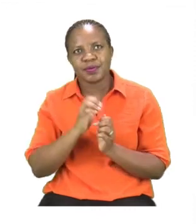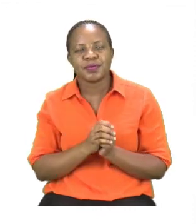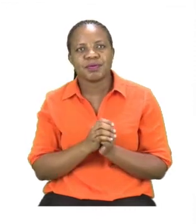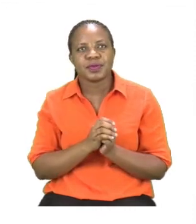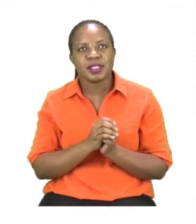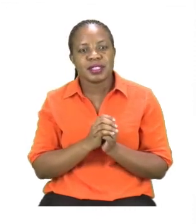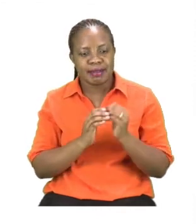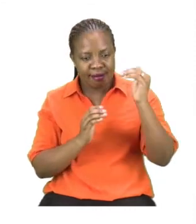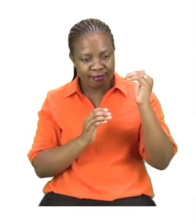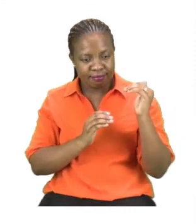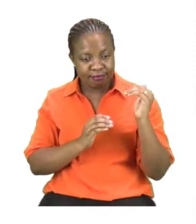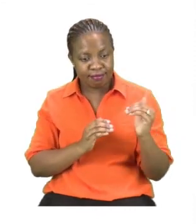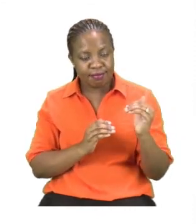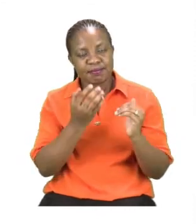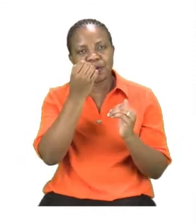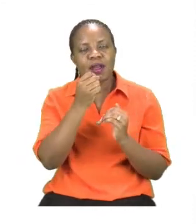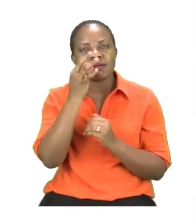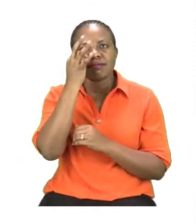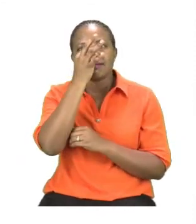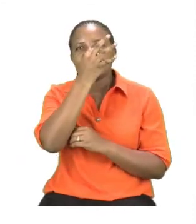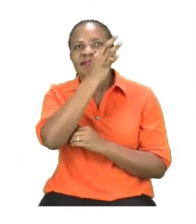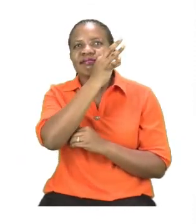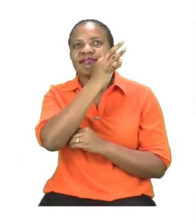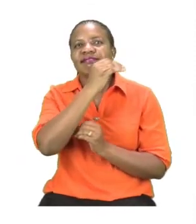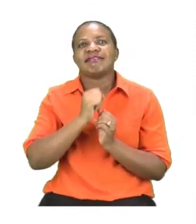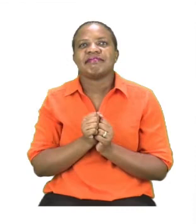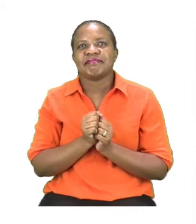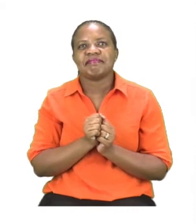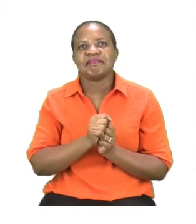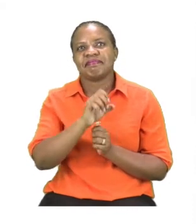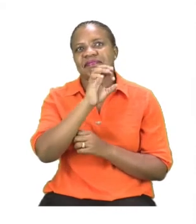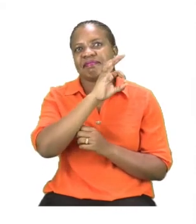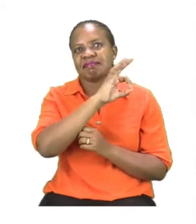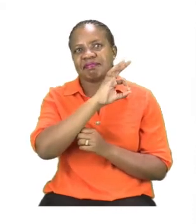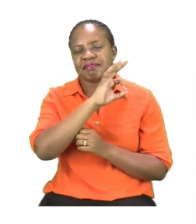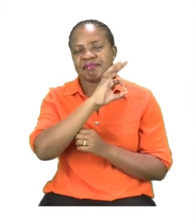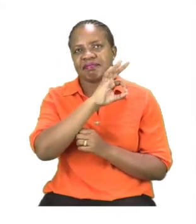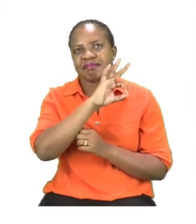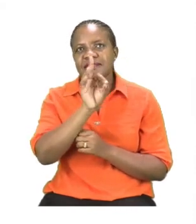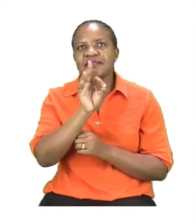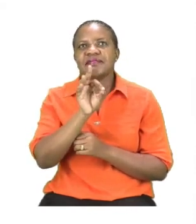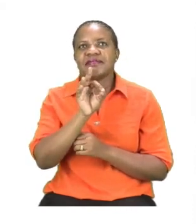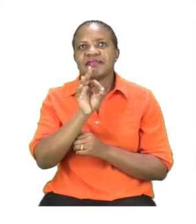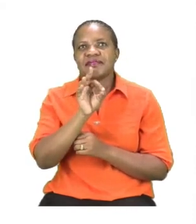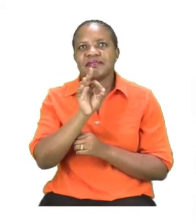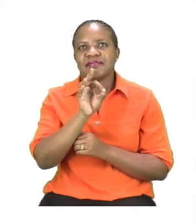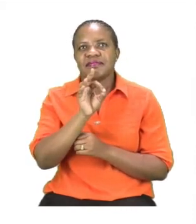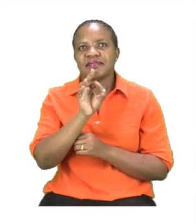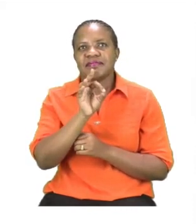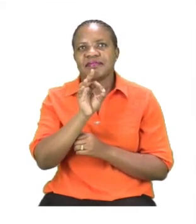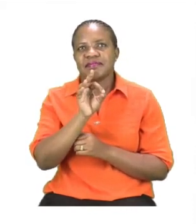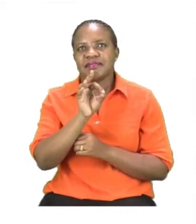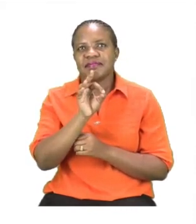flower. And then after that, we can see that we have an